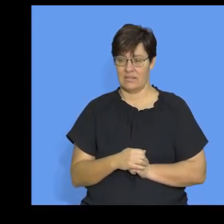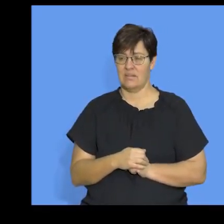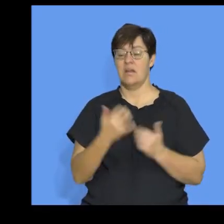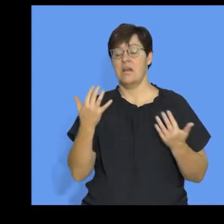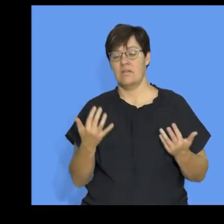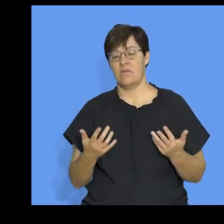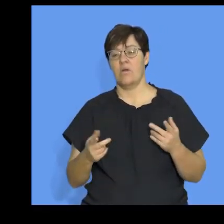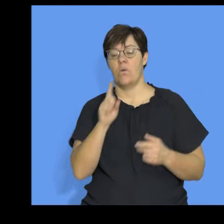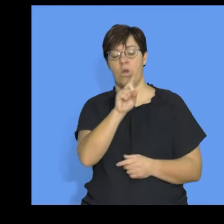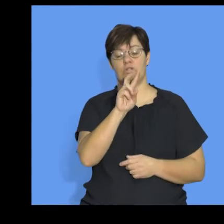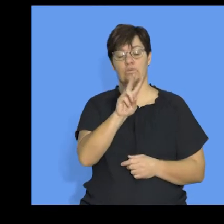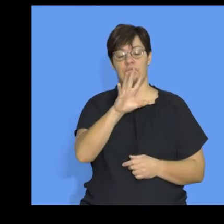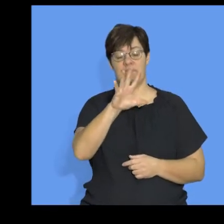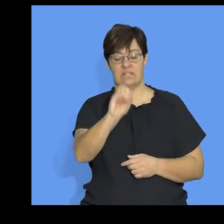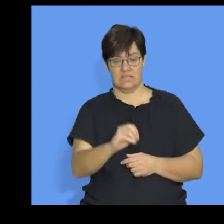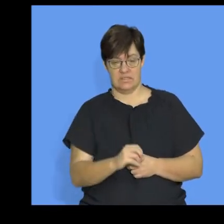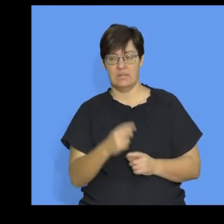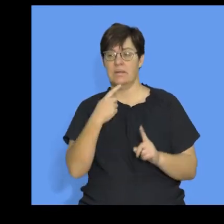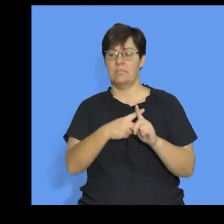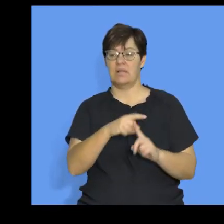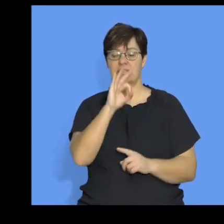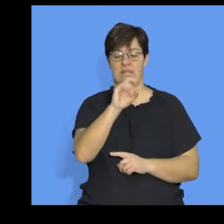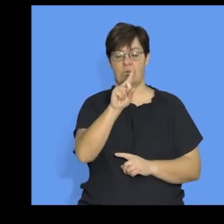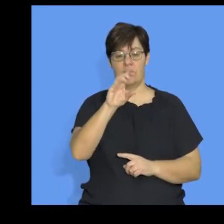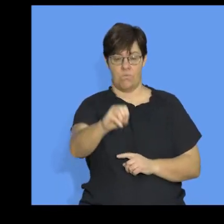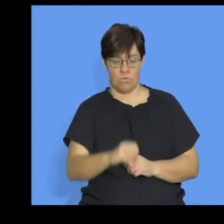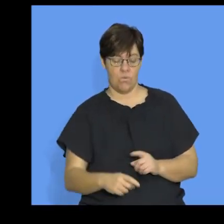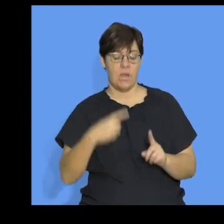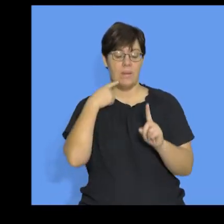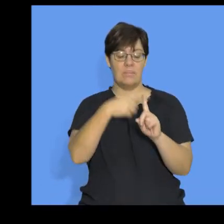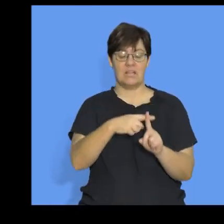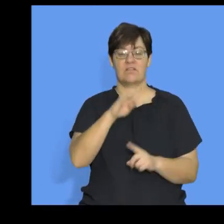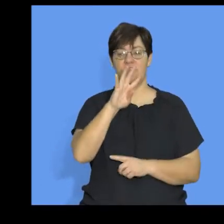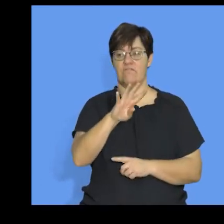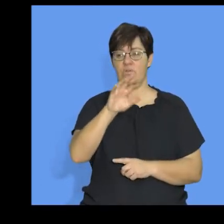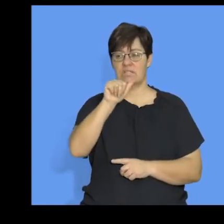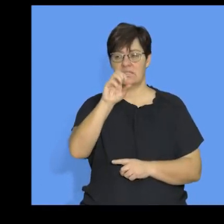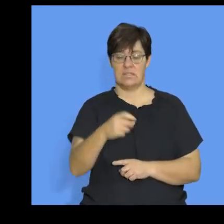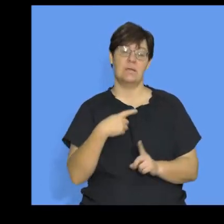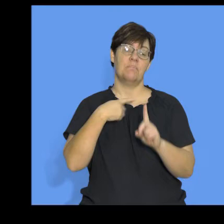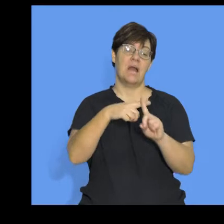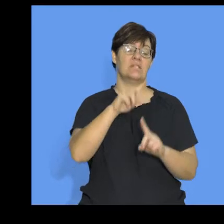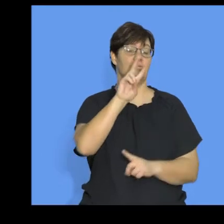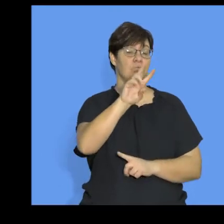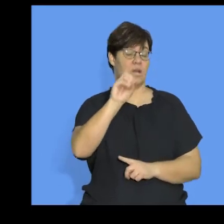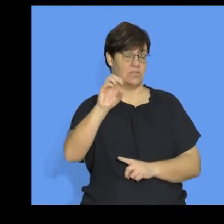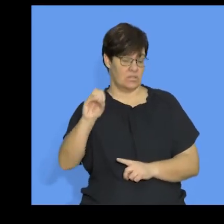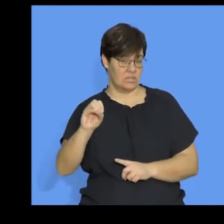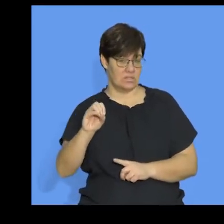add 1,250 plus the 310 plus the 460 plus your 200, you will get a figure